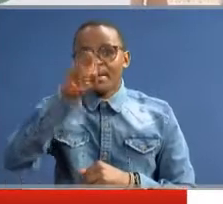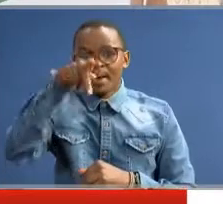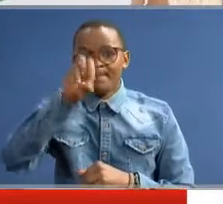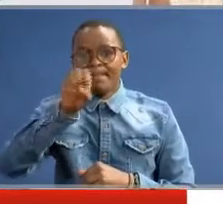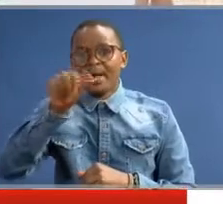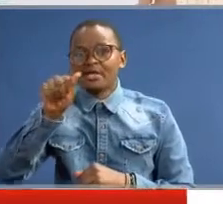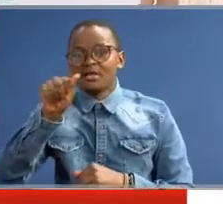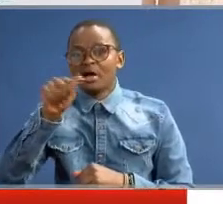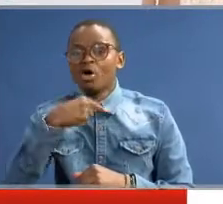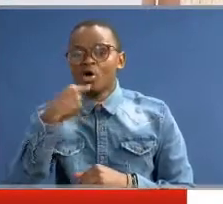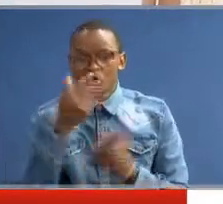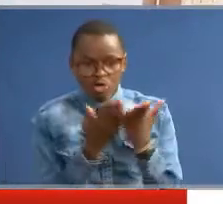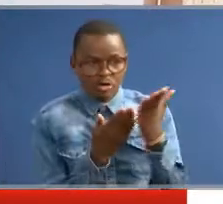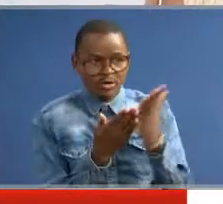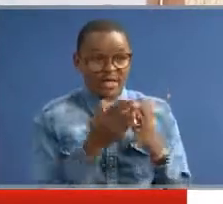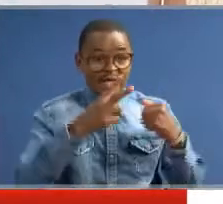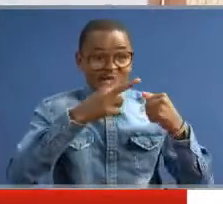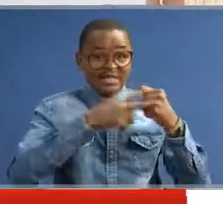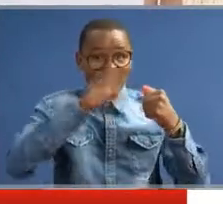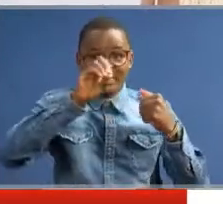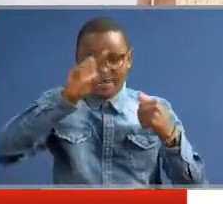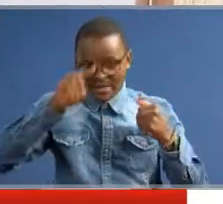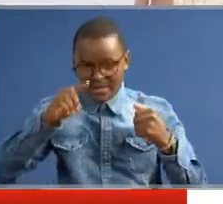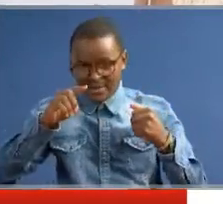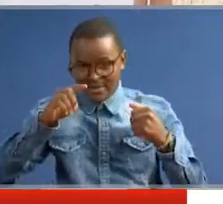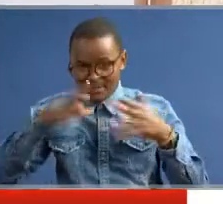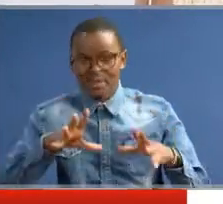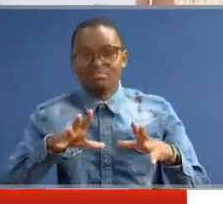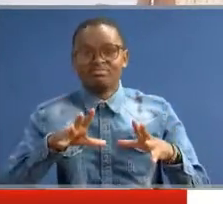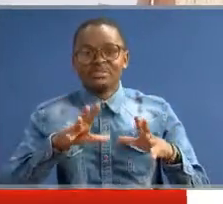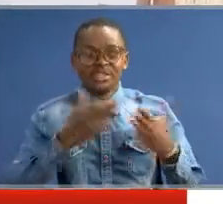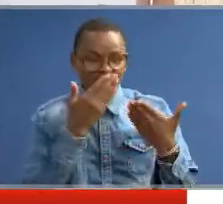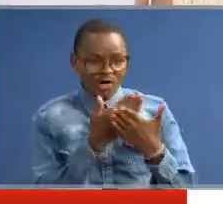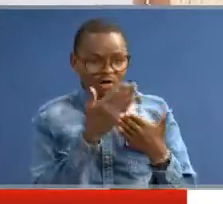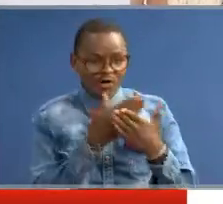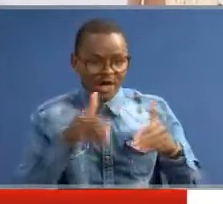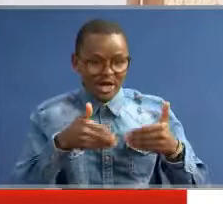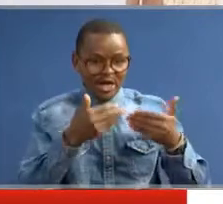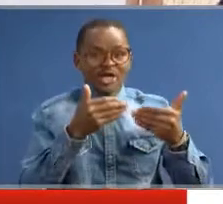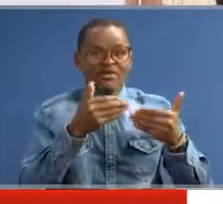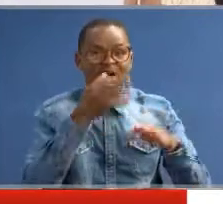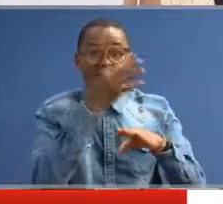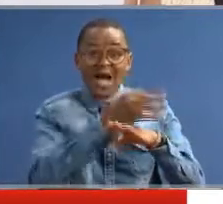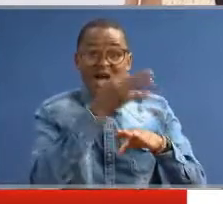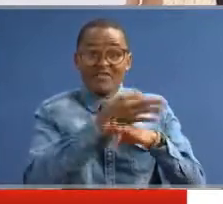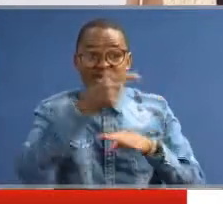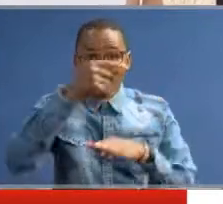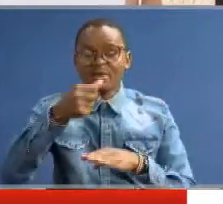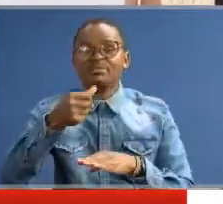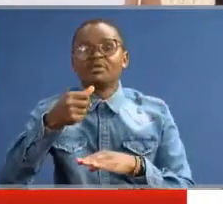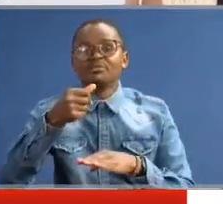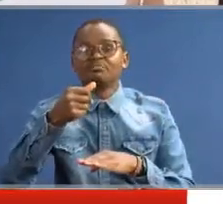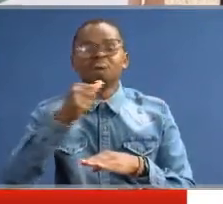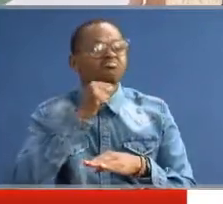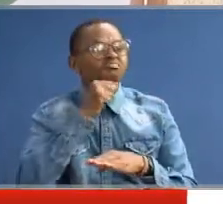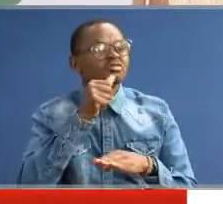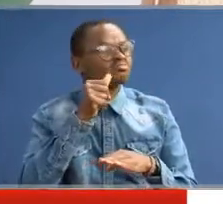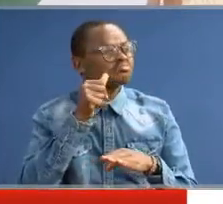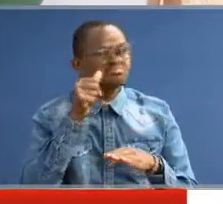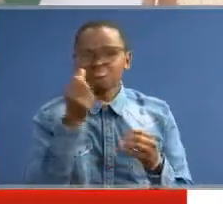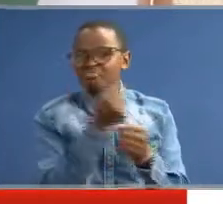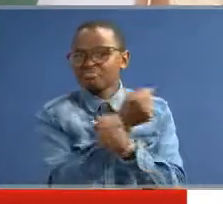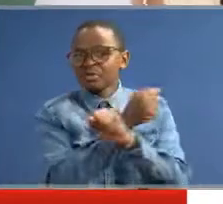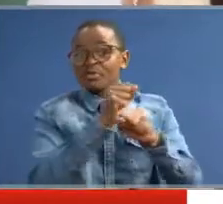agent who serves approximately 70 people in a day, confirms that if given a fake new generation note, he will not